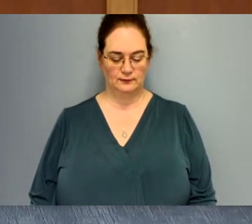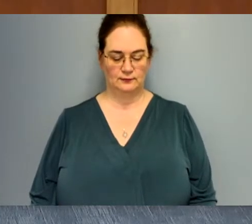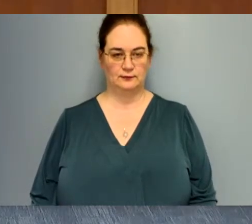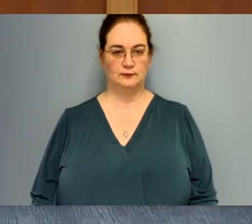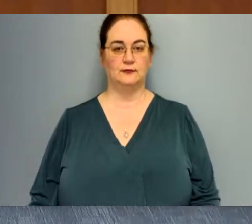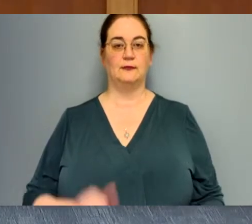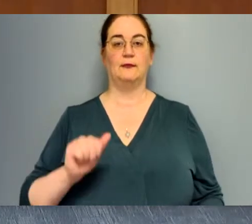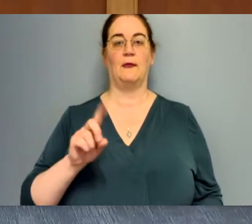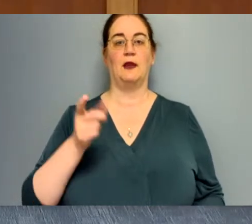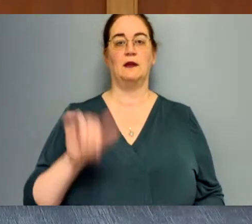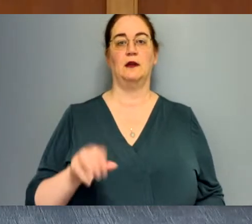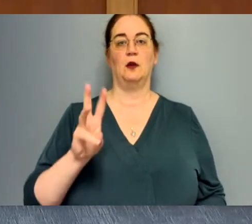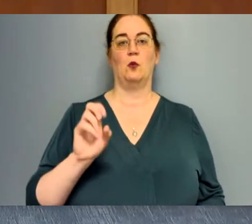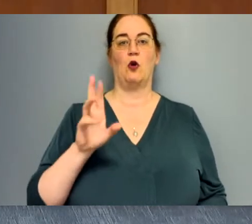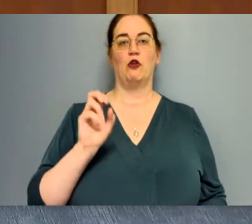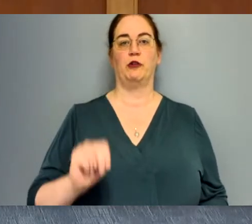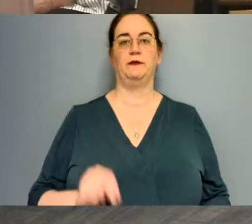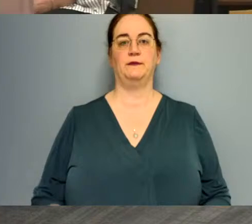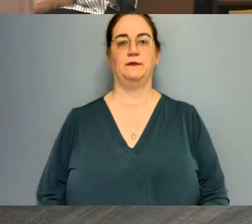Andy Warren?